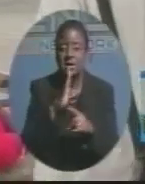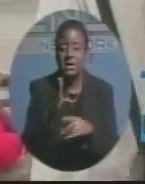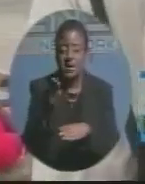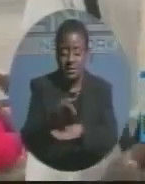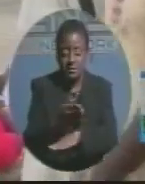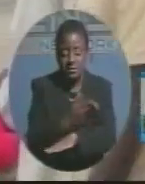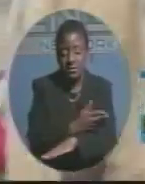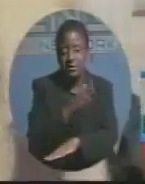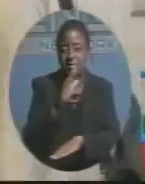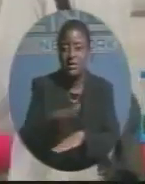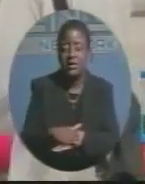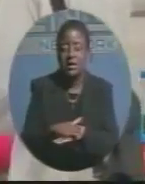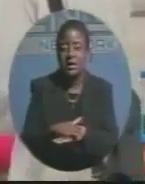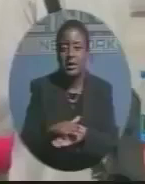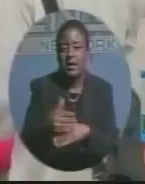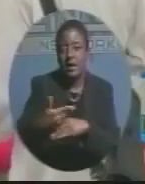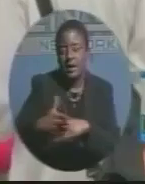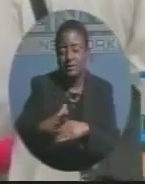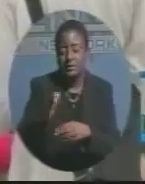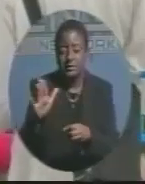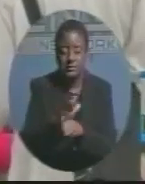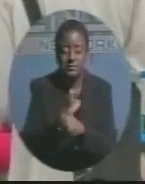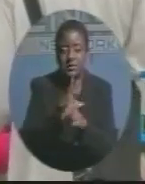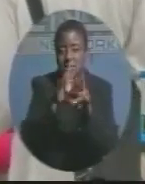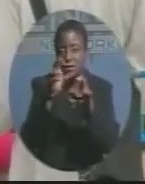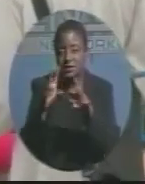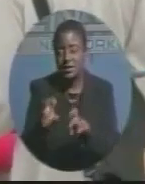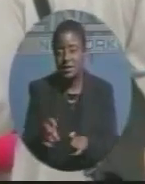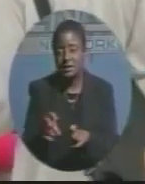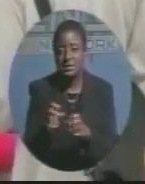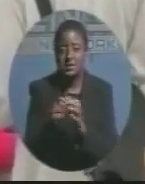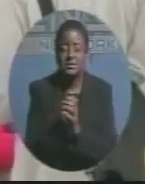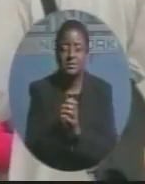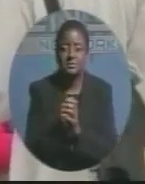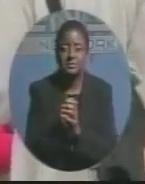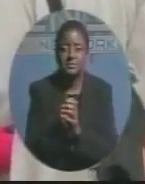assessment by evaluators. Charisma Robinson, ZNS Network News.